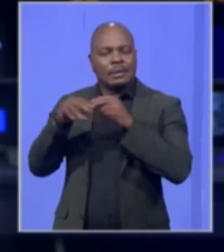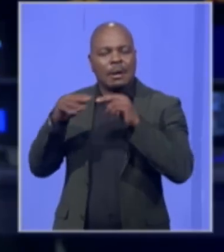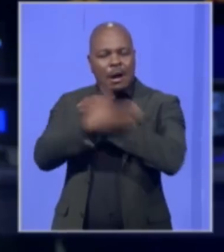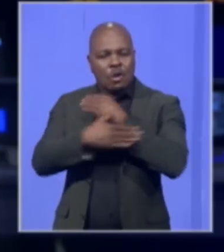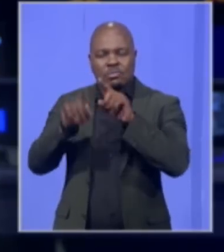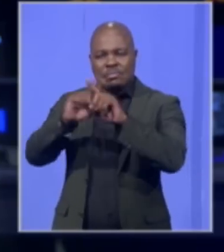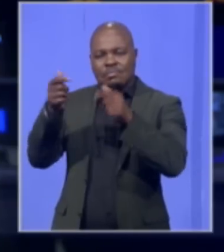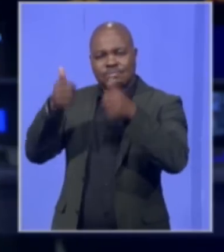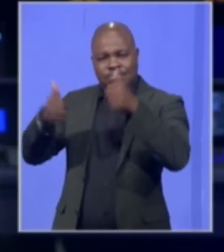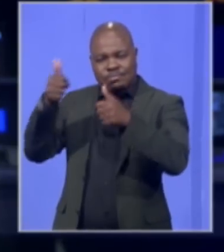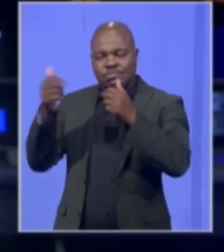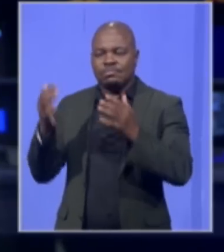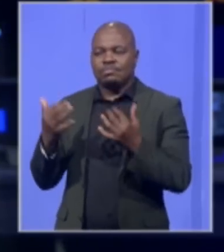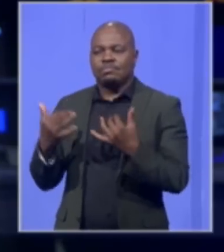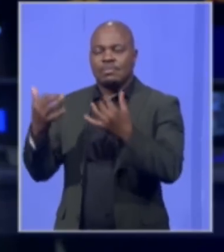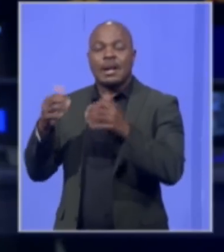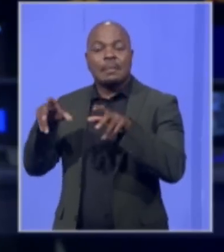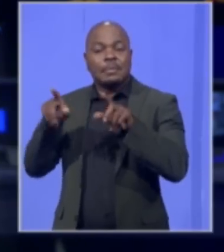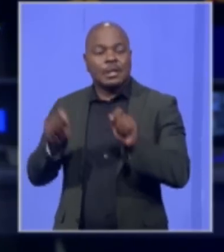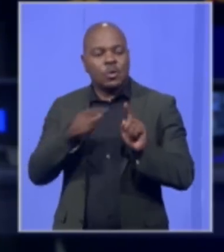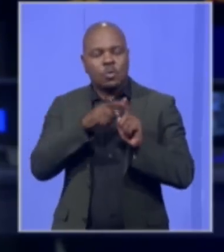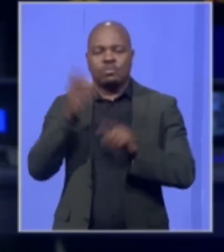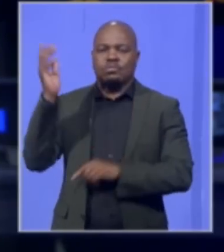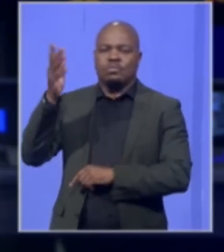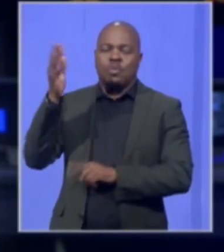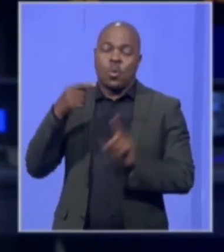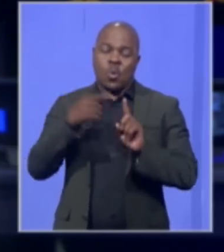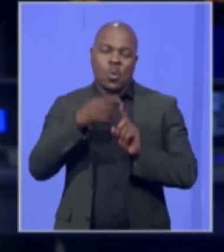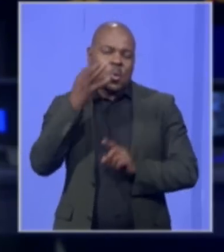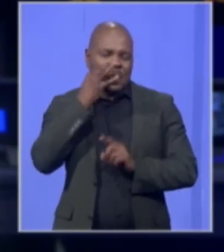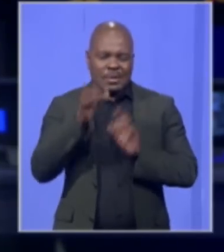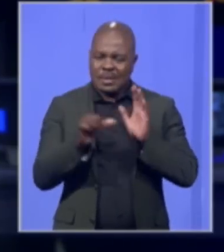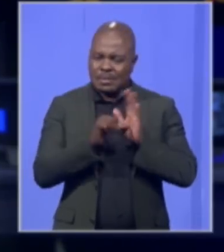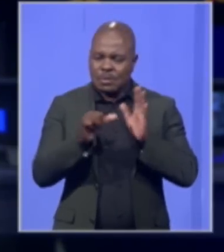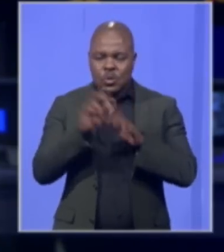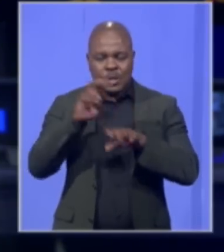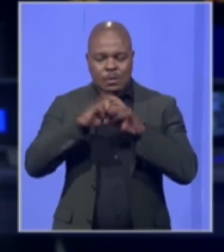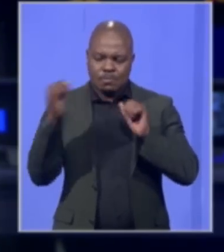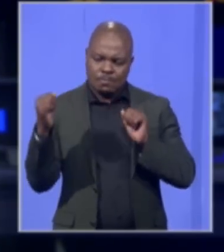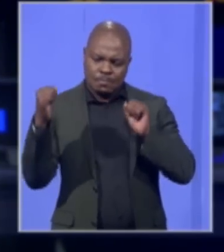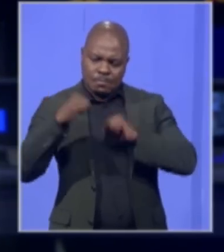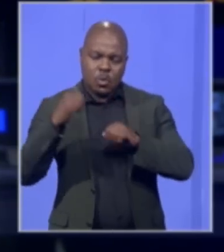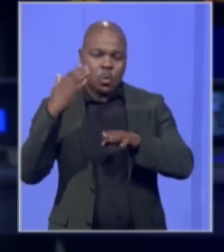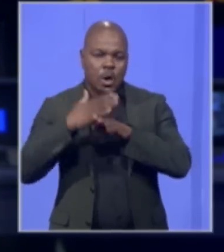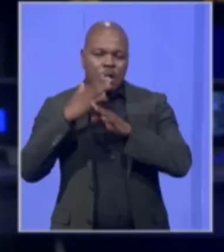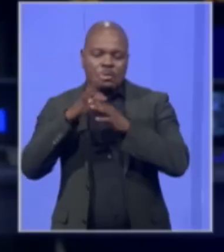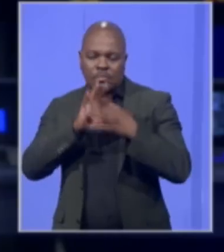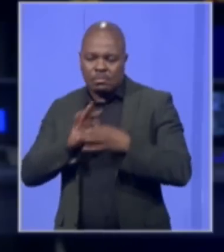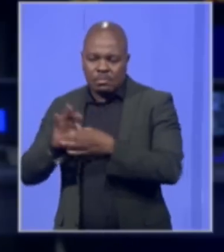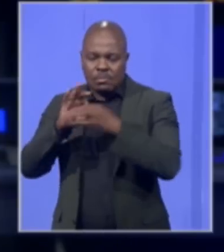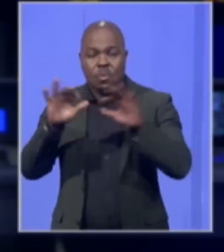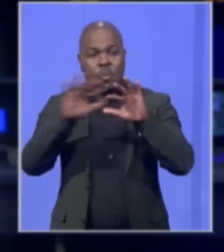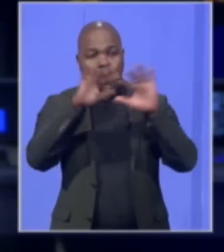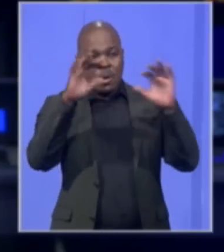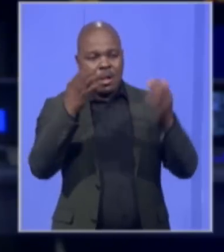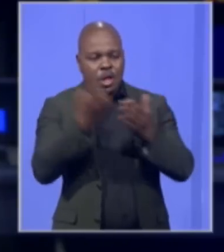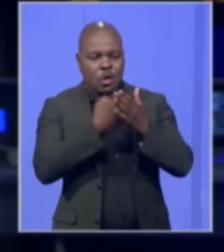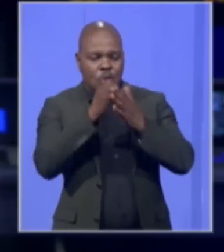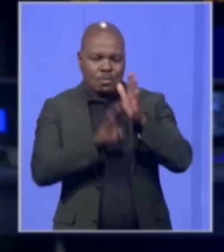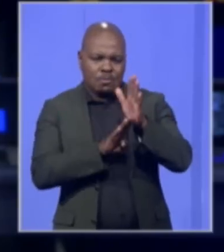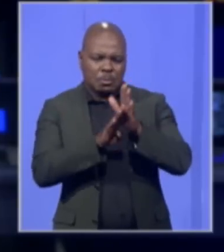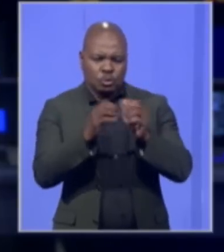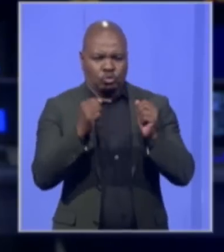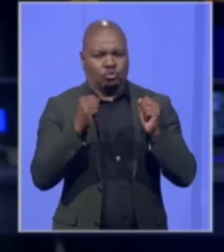kajeno. O boletse ha ho hlokeha hore ho fihlellwe tumellano ya ho tshwarisana ho aha moruo wa lefatshe o